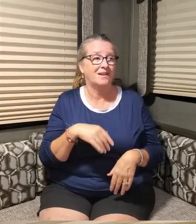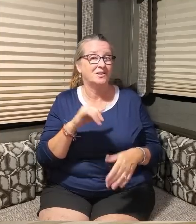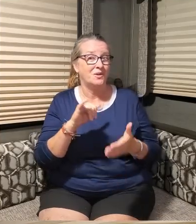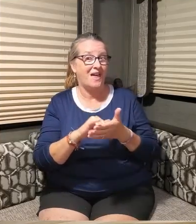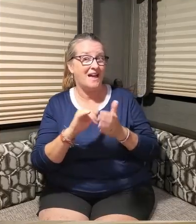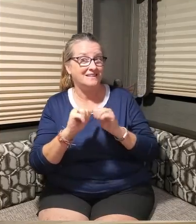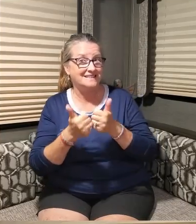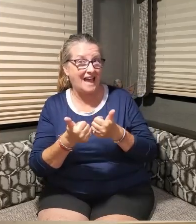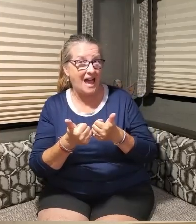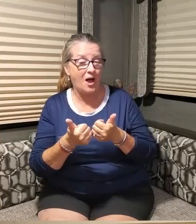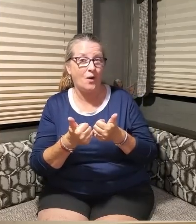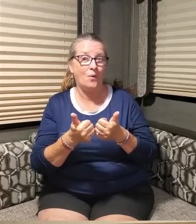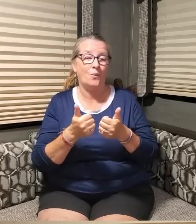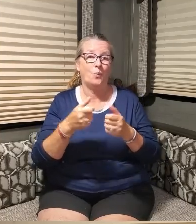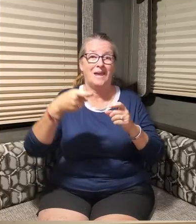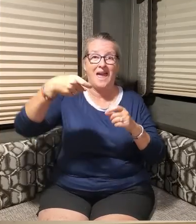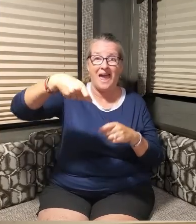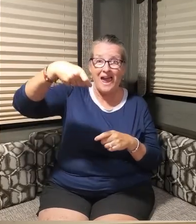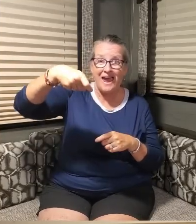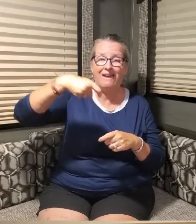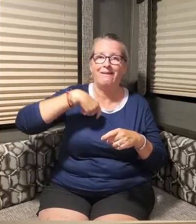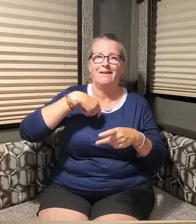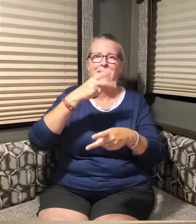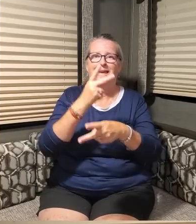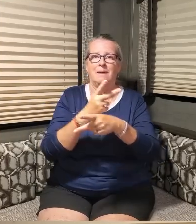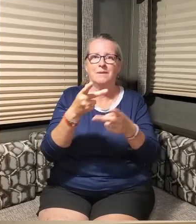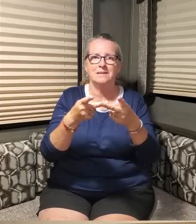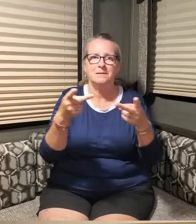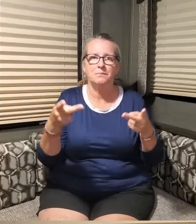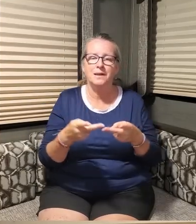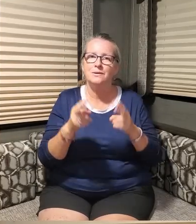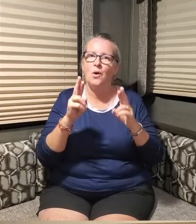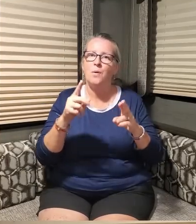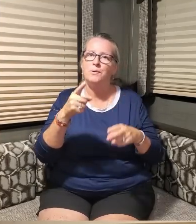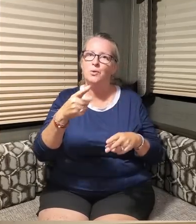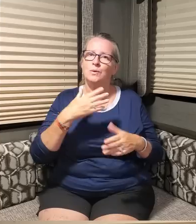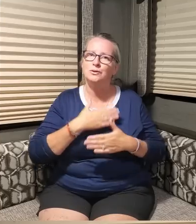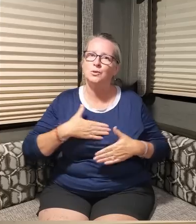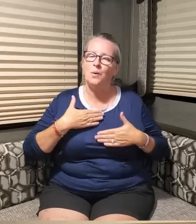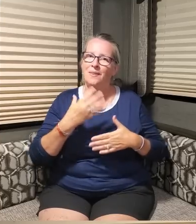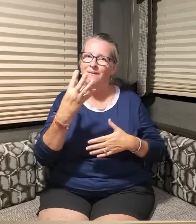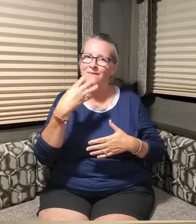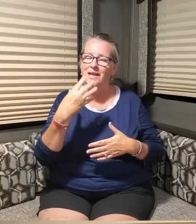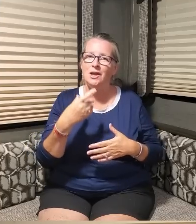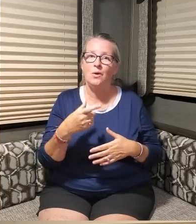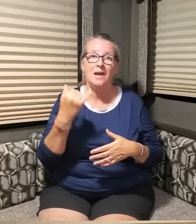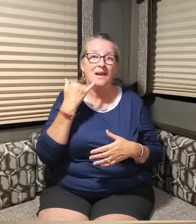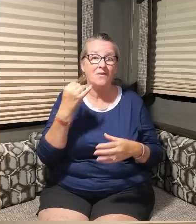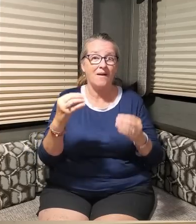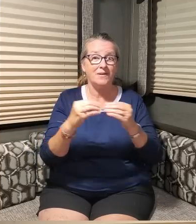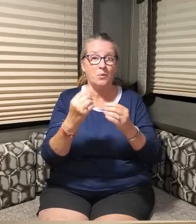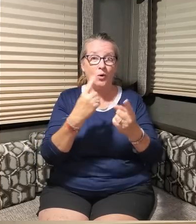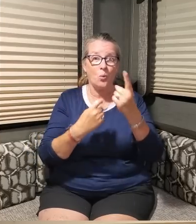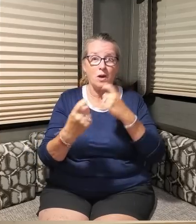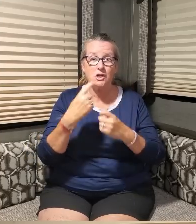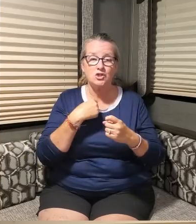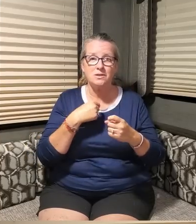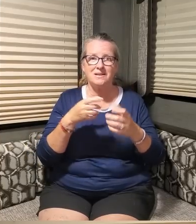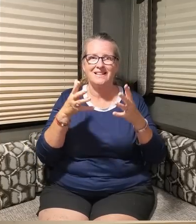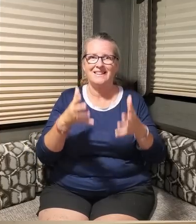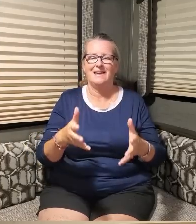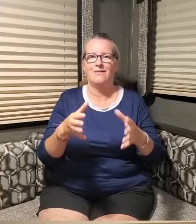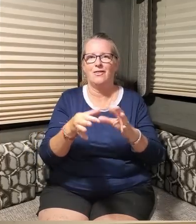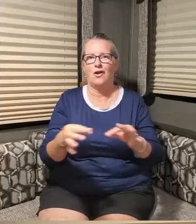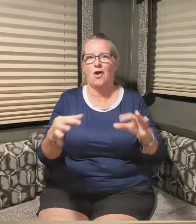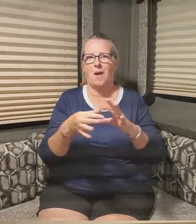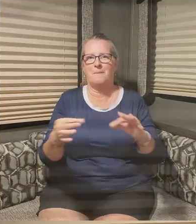So that's how we do it. That's how we hang, keep things in place. We hope you enjoyed the video. If you have any more questions, let us know in the comments. Leave a